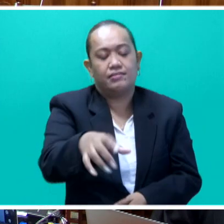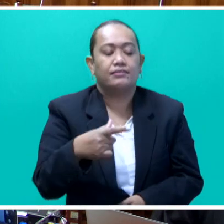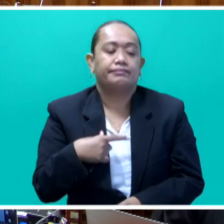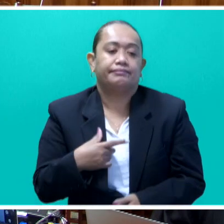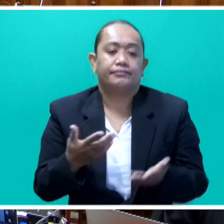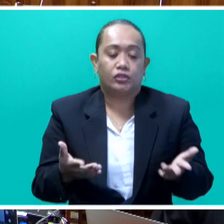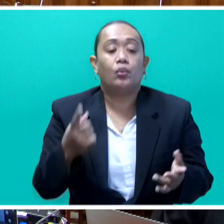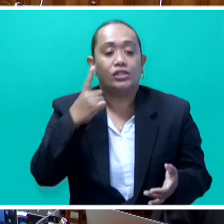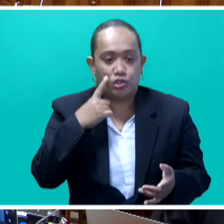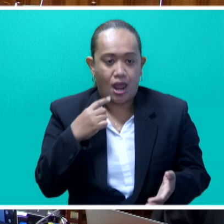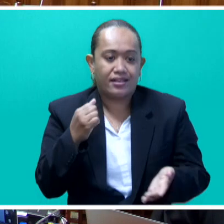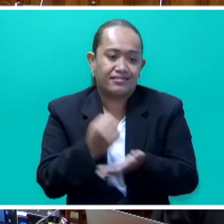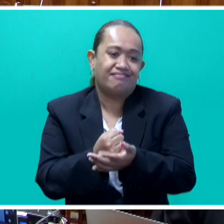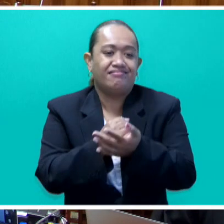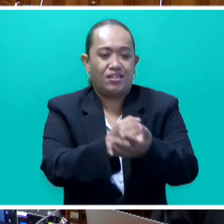And although this